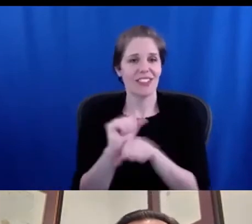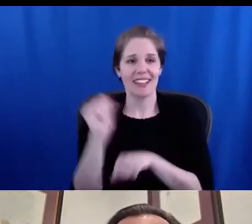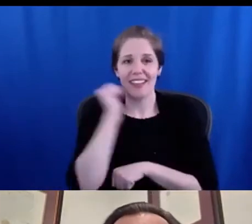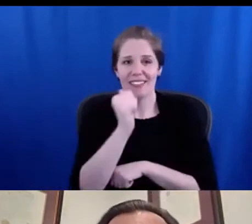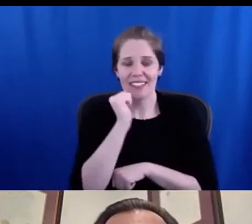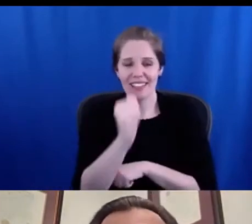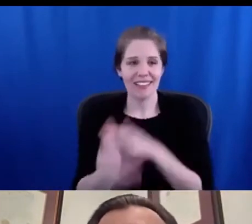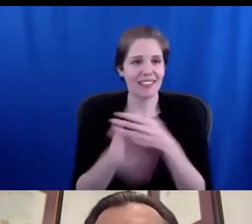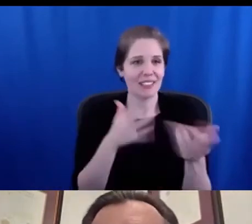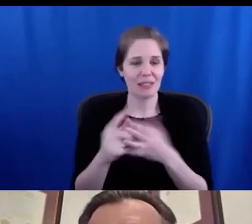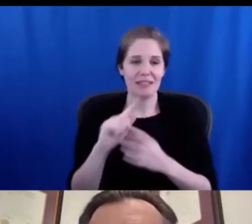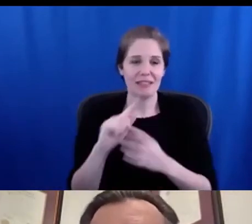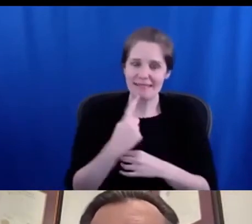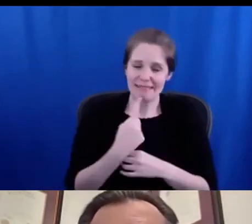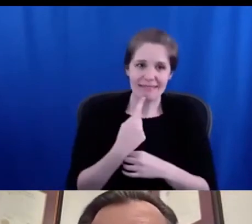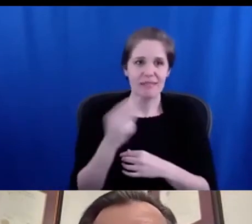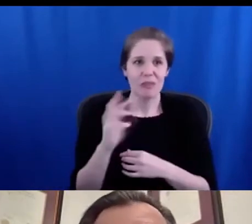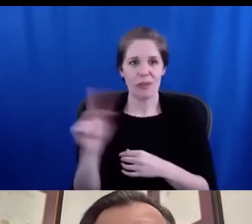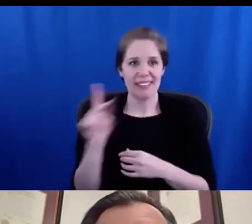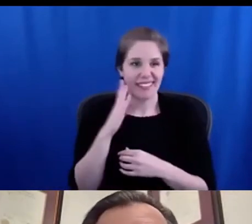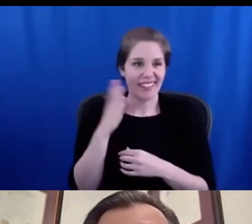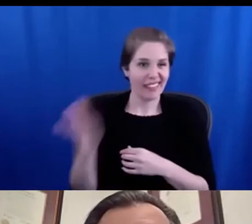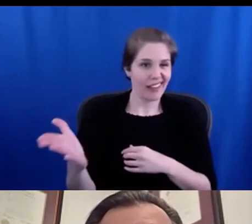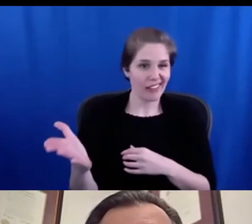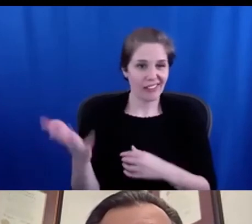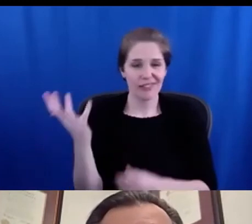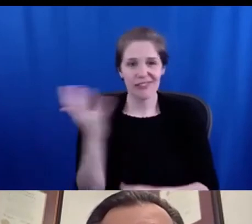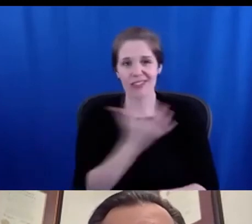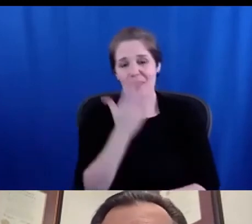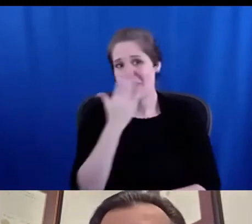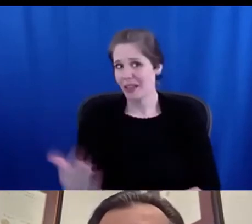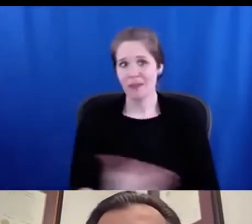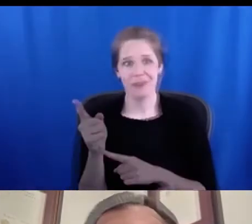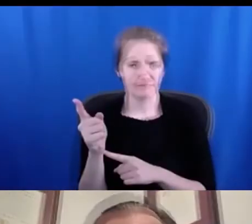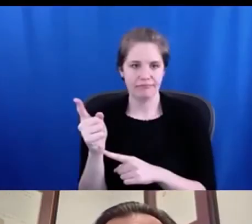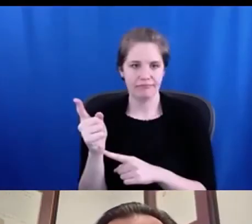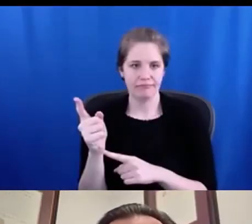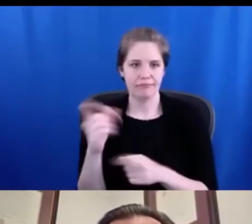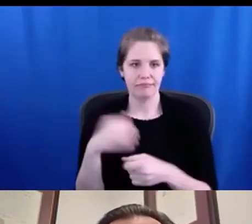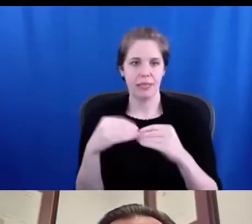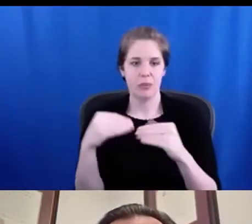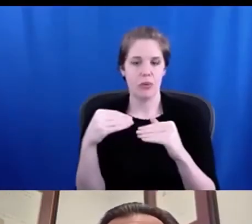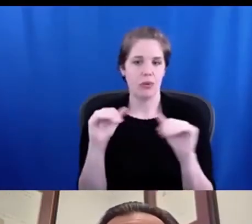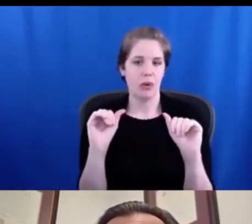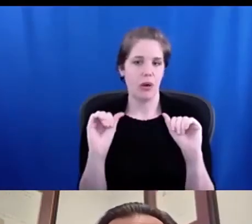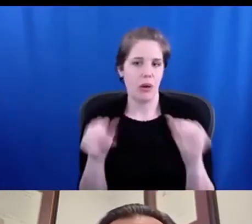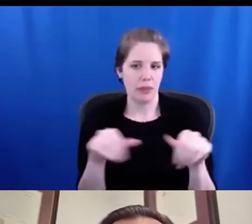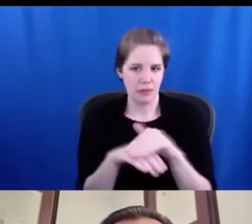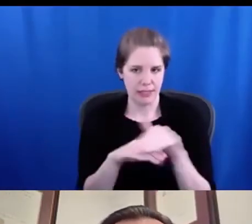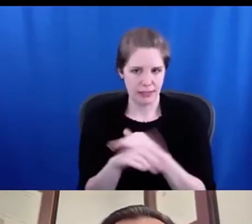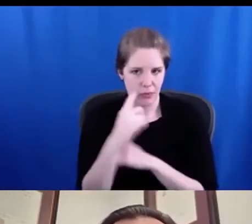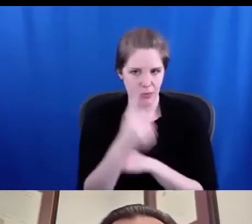risks so your colleagues have faced. And so thank you for that on behalf of us. But I really want